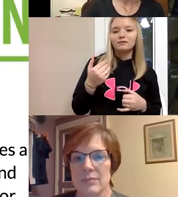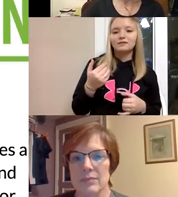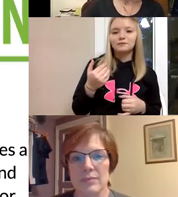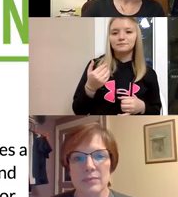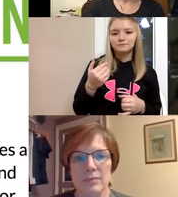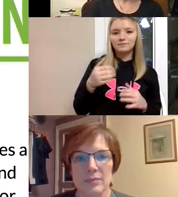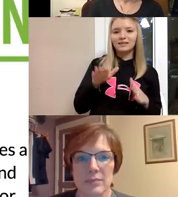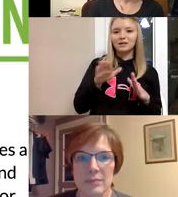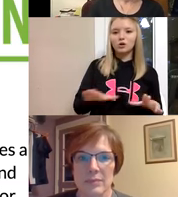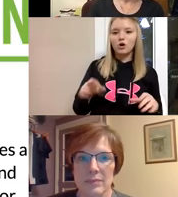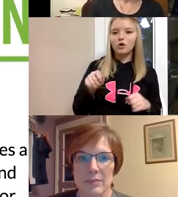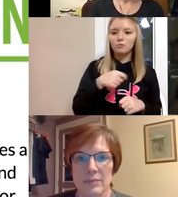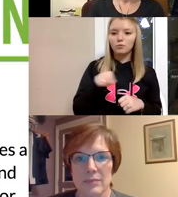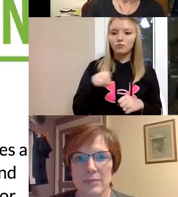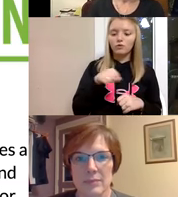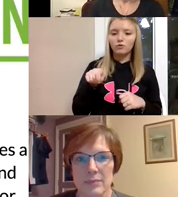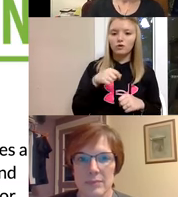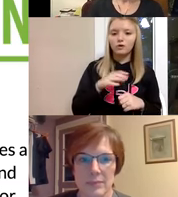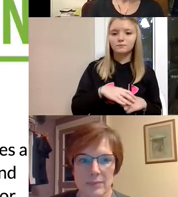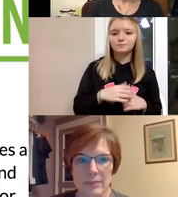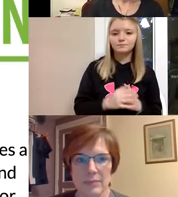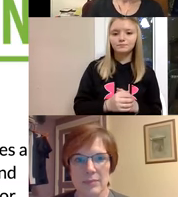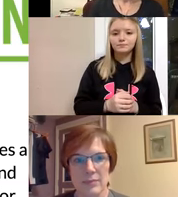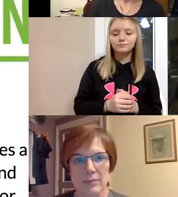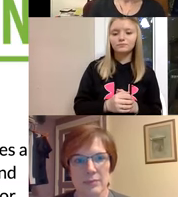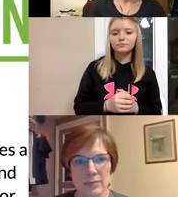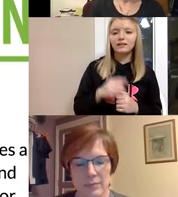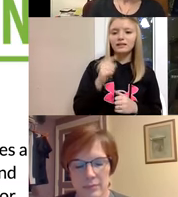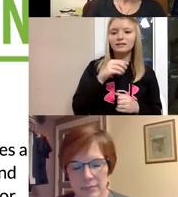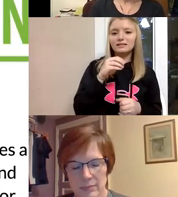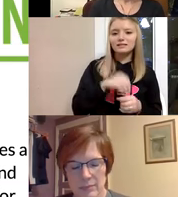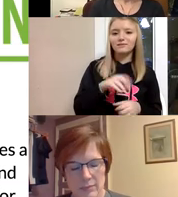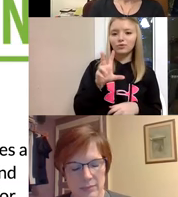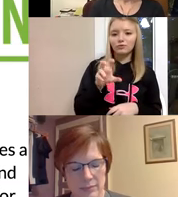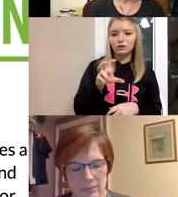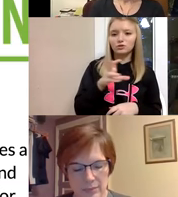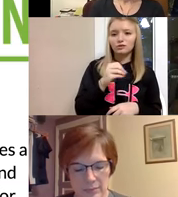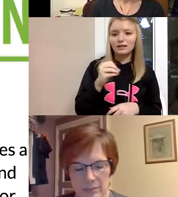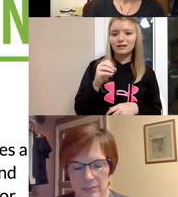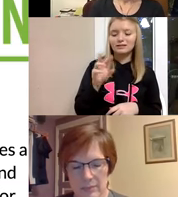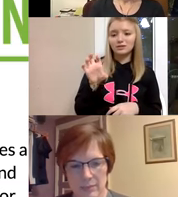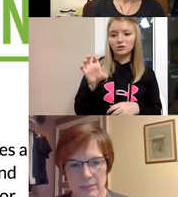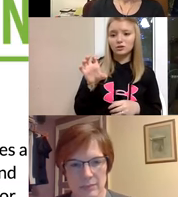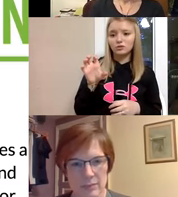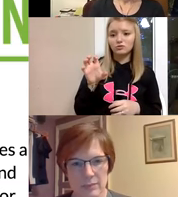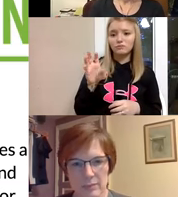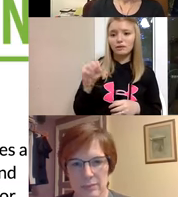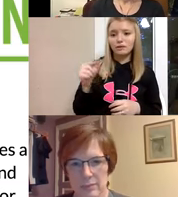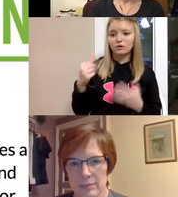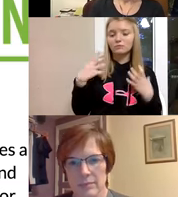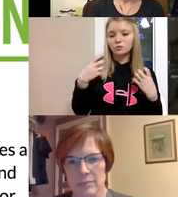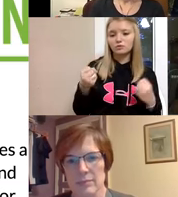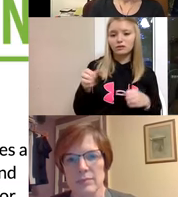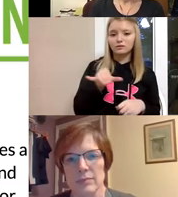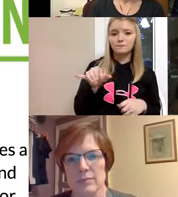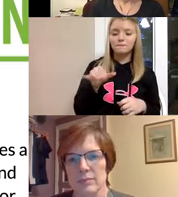calm roll-on. And this is in the 300 and the 600 strength as well. And it's